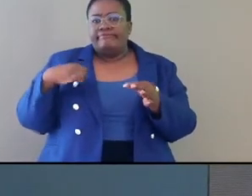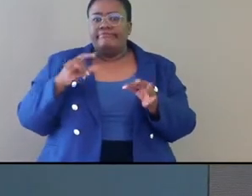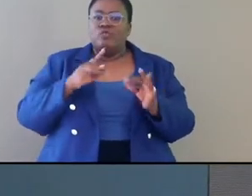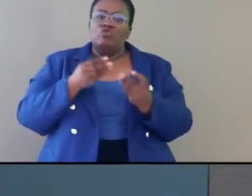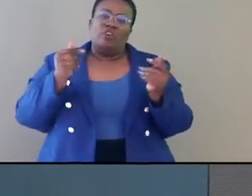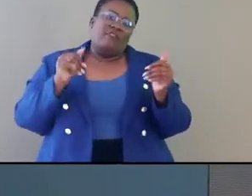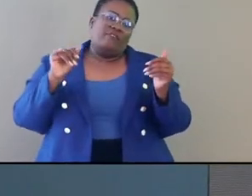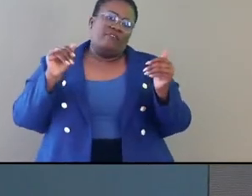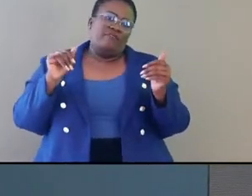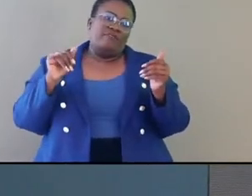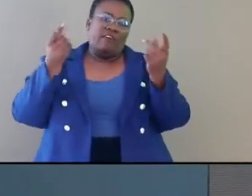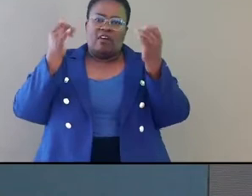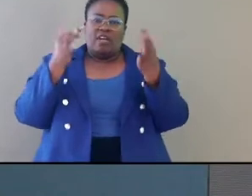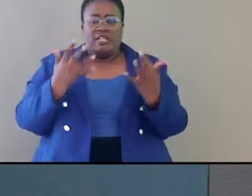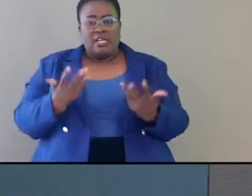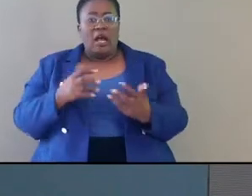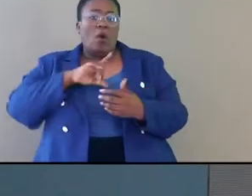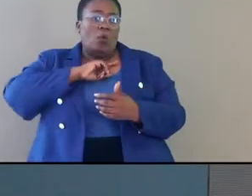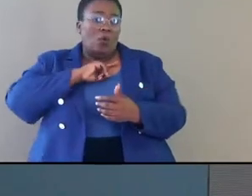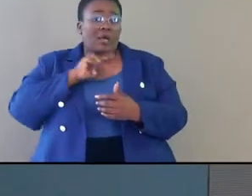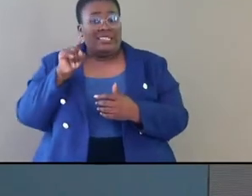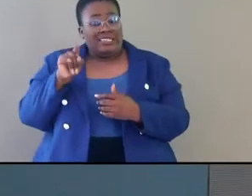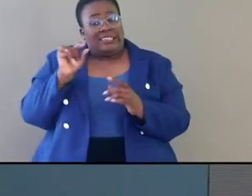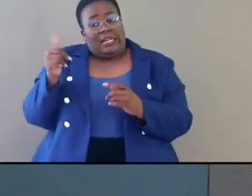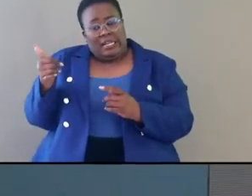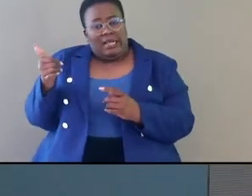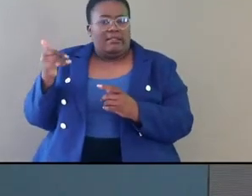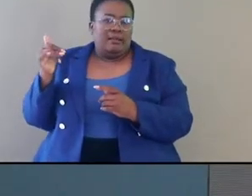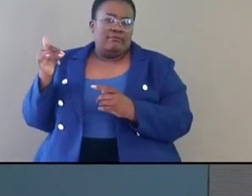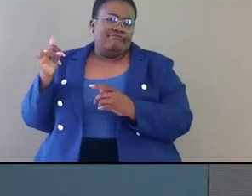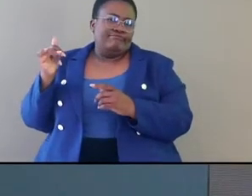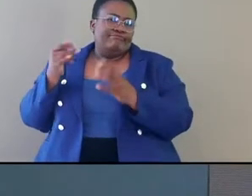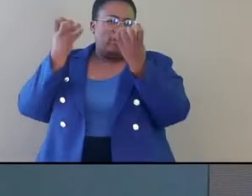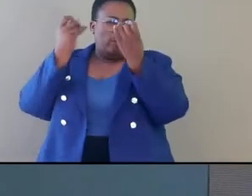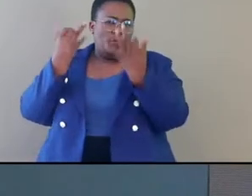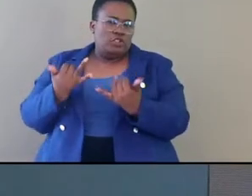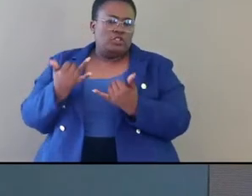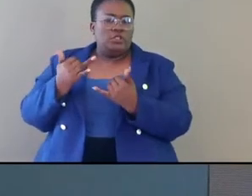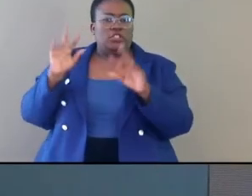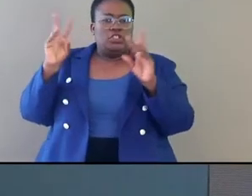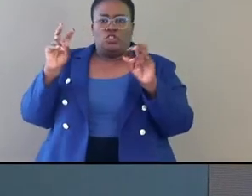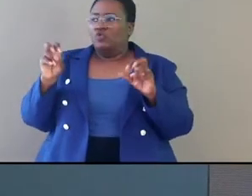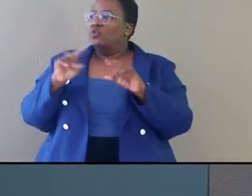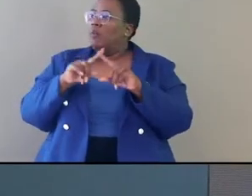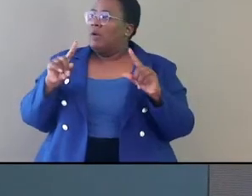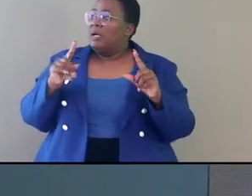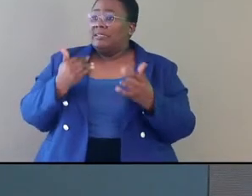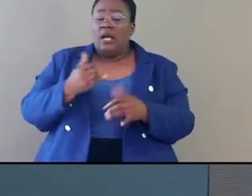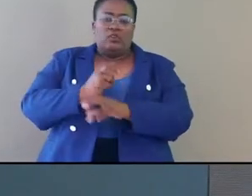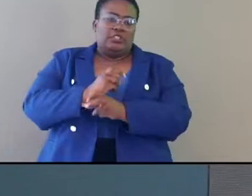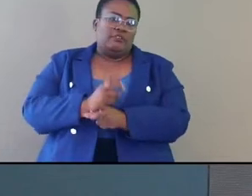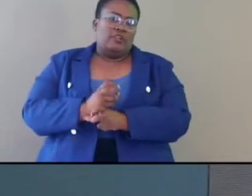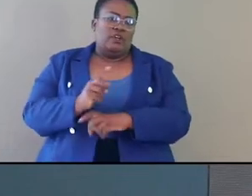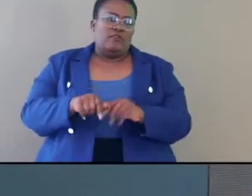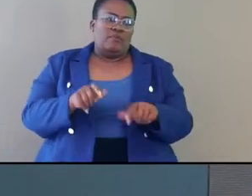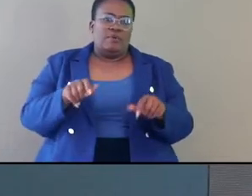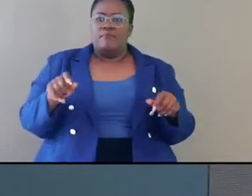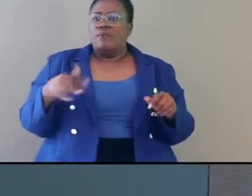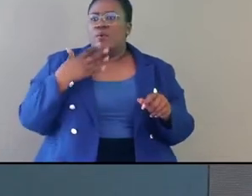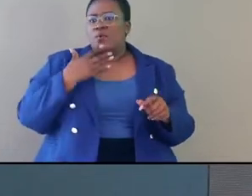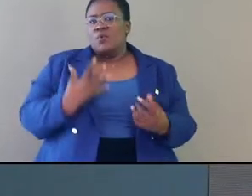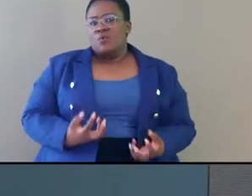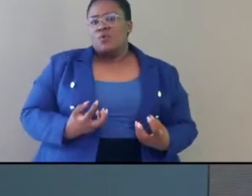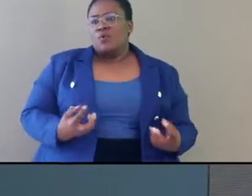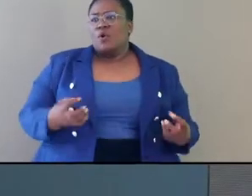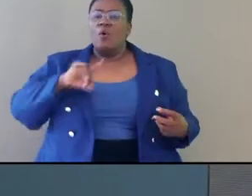a whole other public budgeting issue but to say that you know social production in South Africa is becoming harder for the people who are the poorest